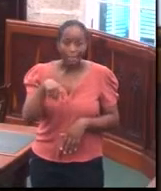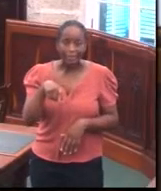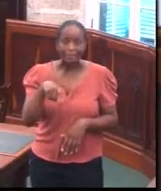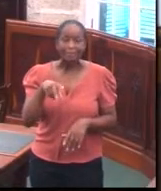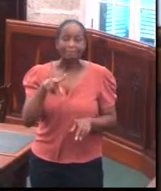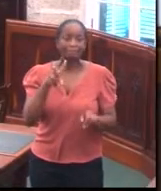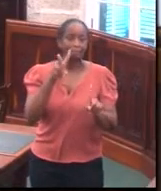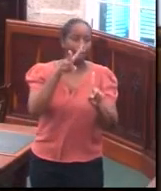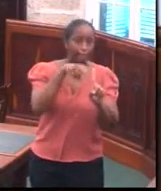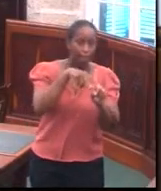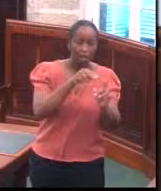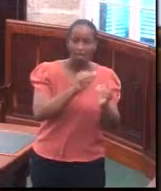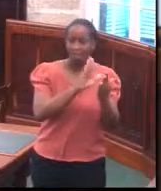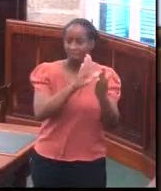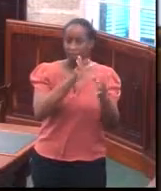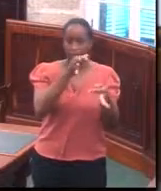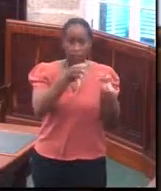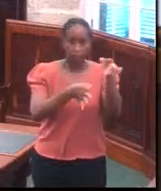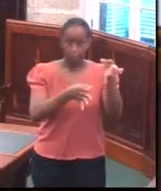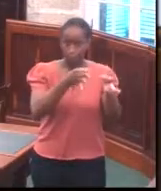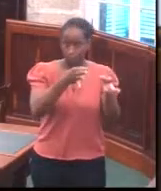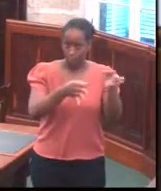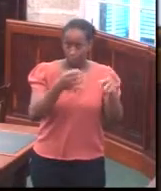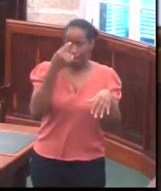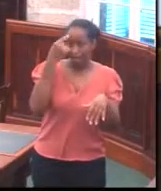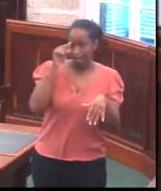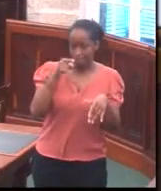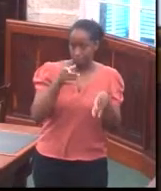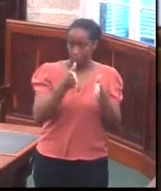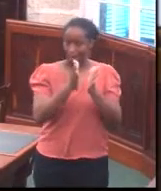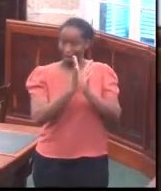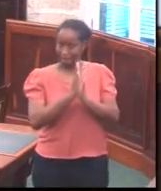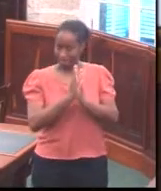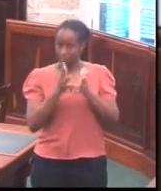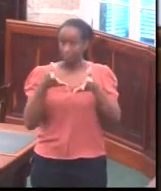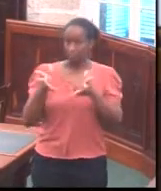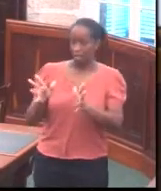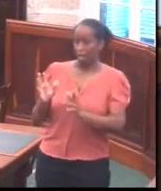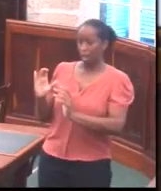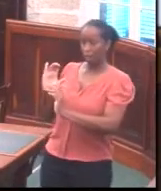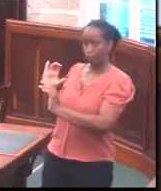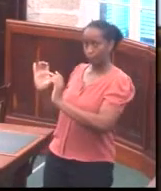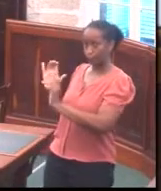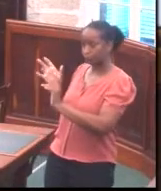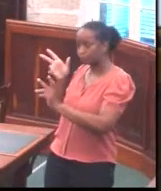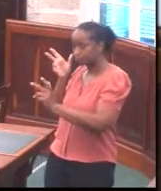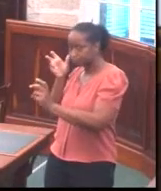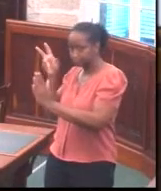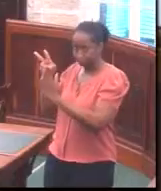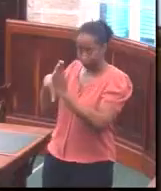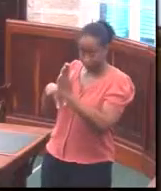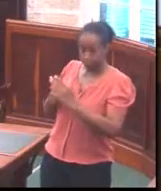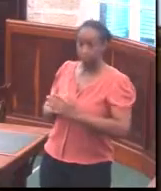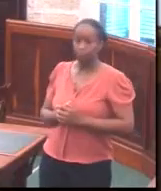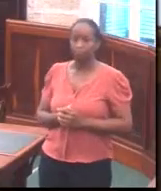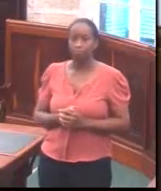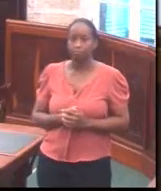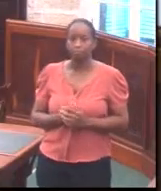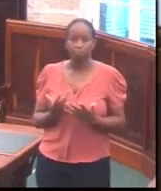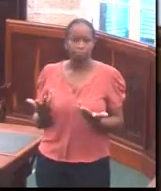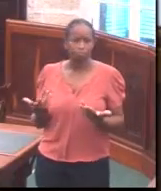It is our position that any interception must be conducted through the